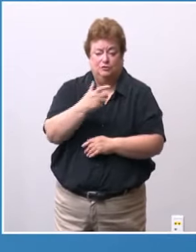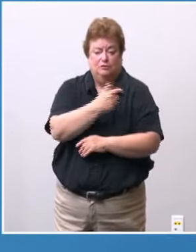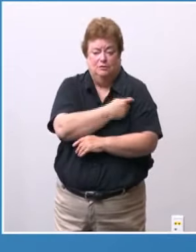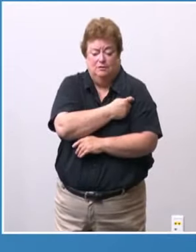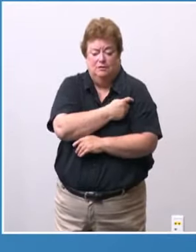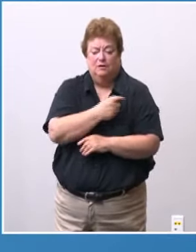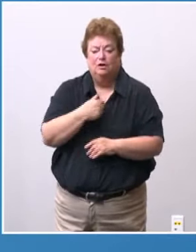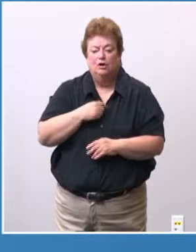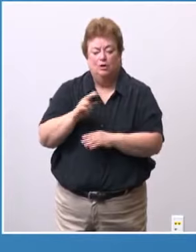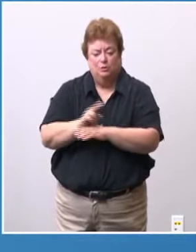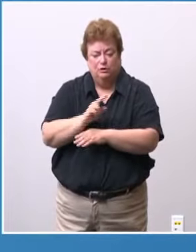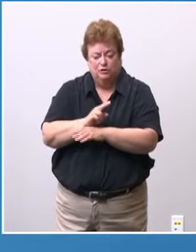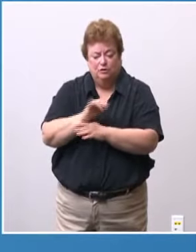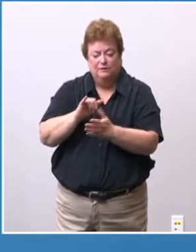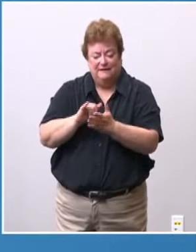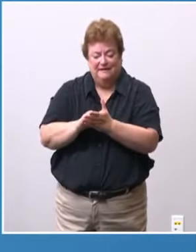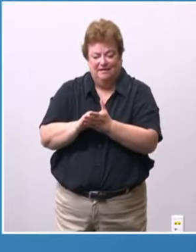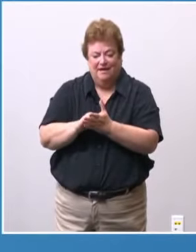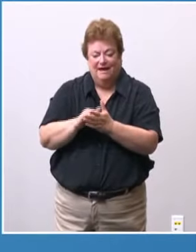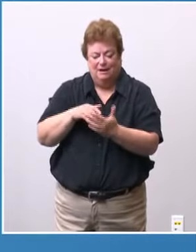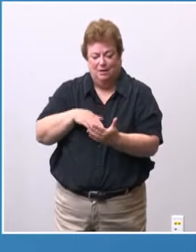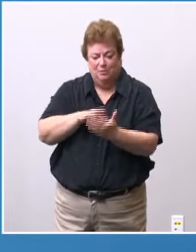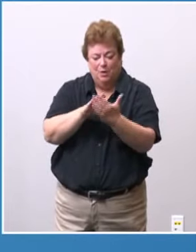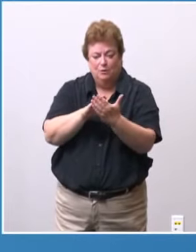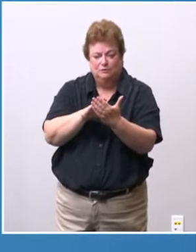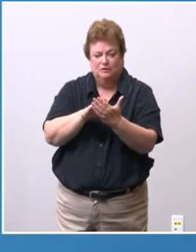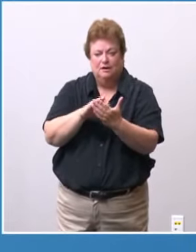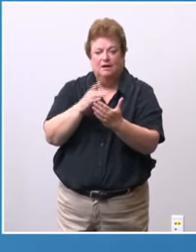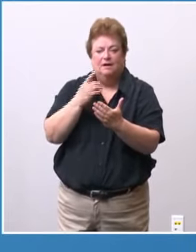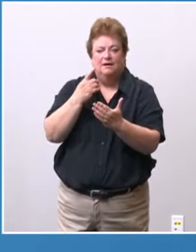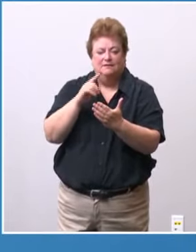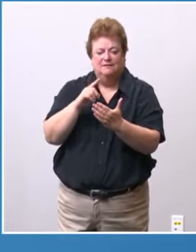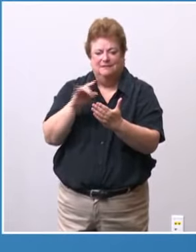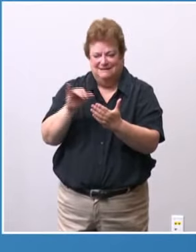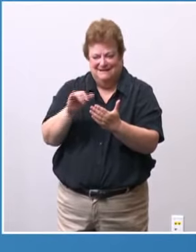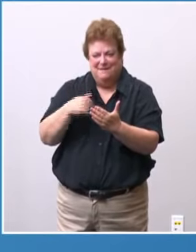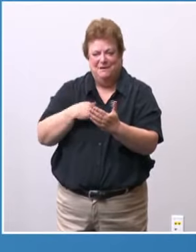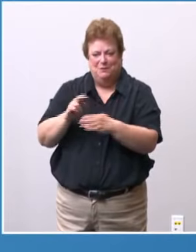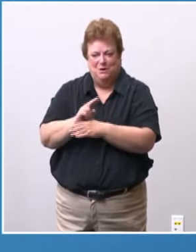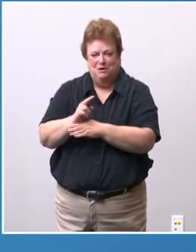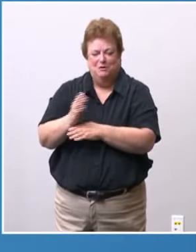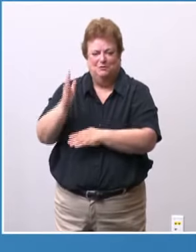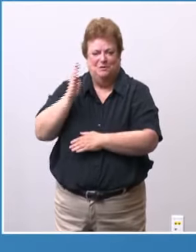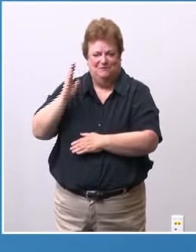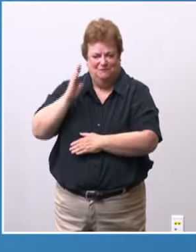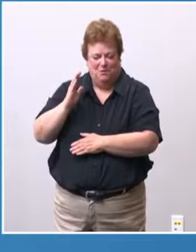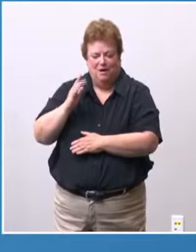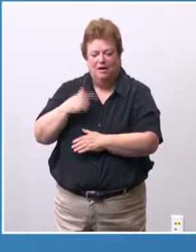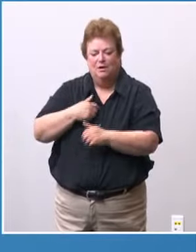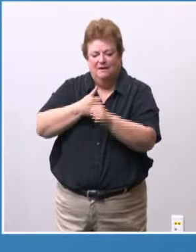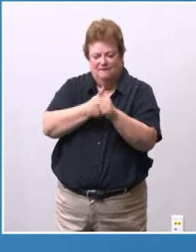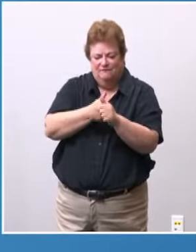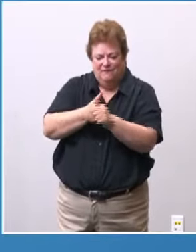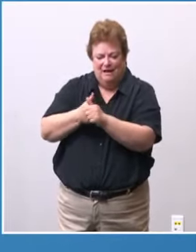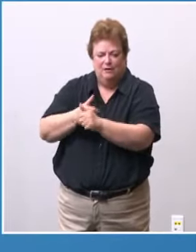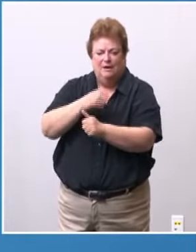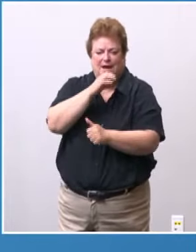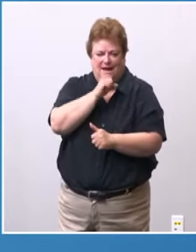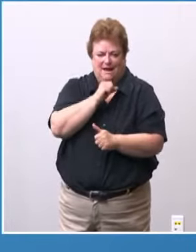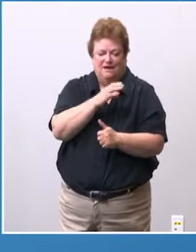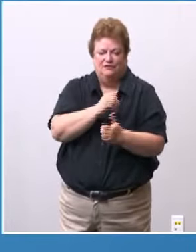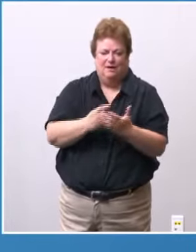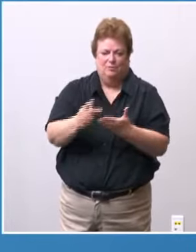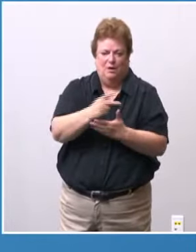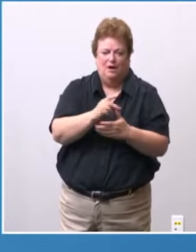We're using an approach similar to the initial rollout of COVID-19 vaccine, moving through age and priority groups and